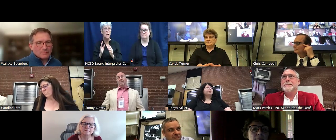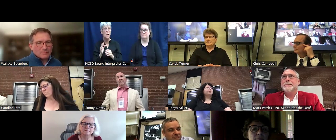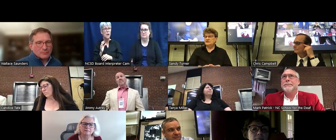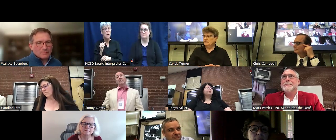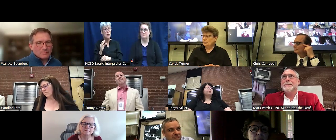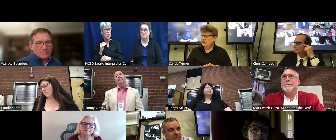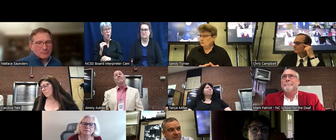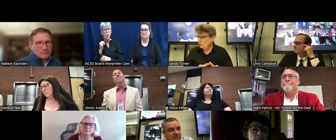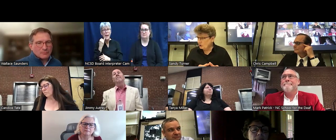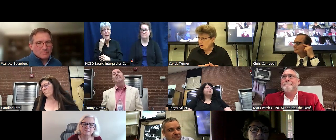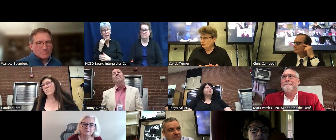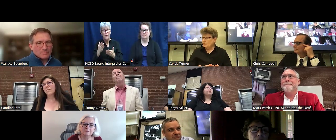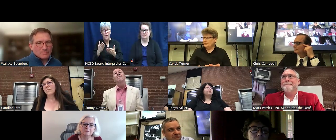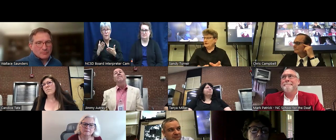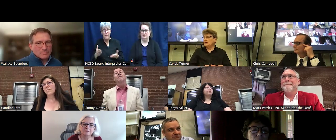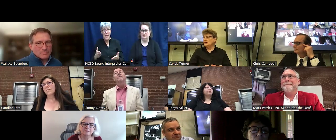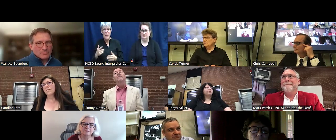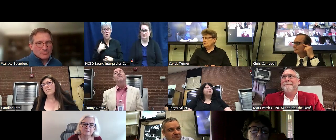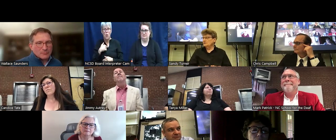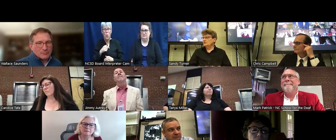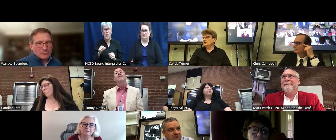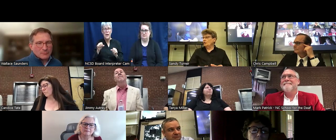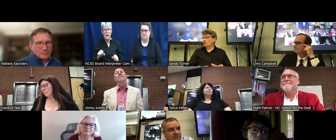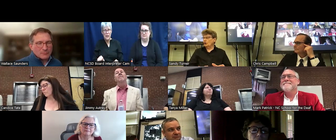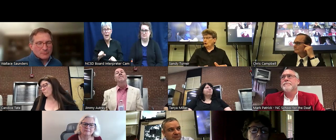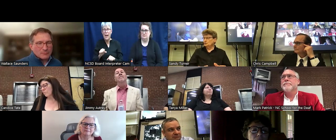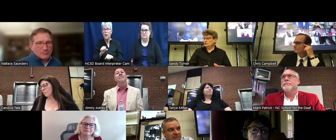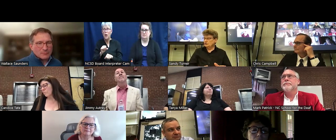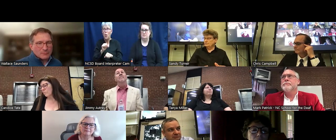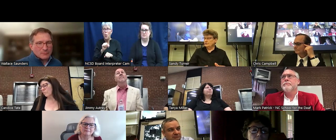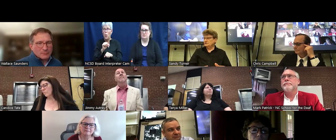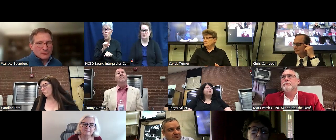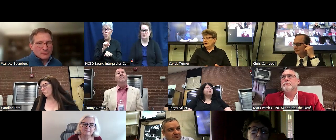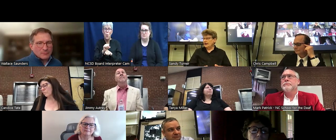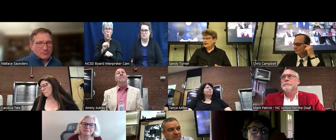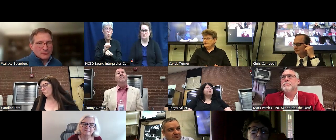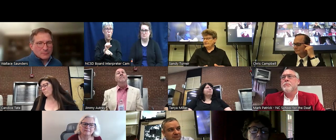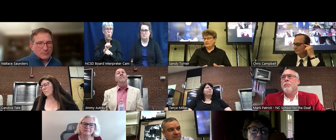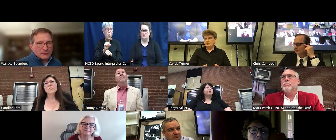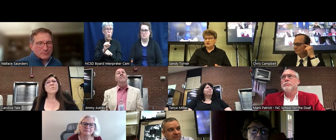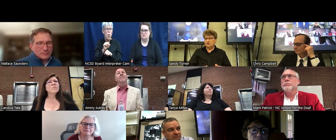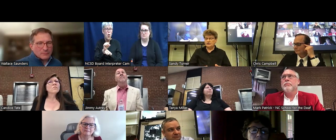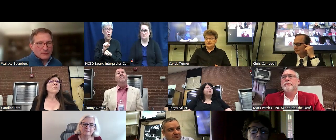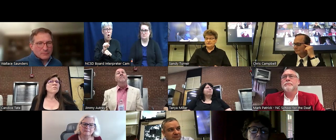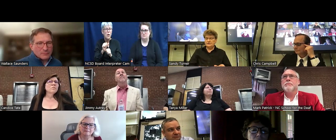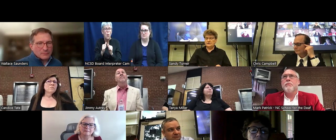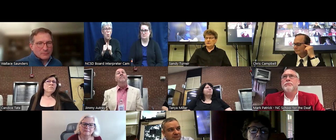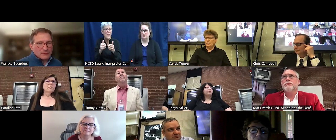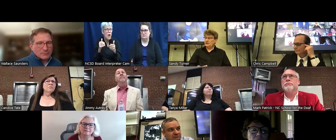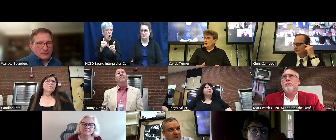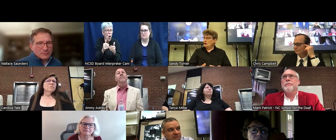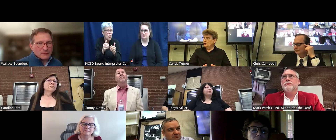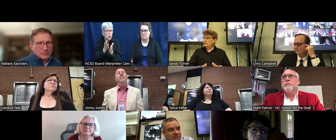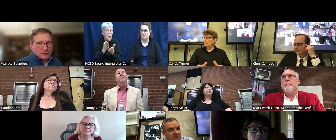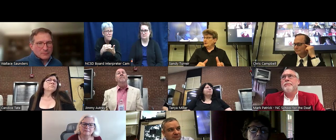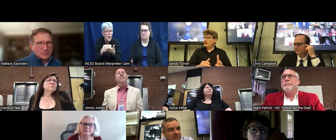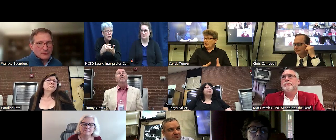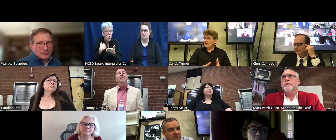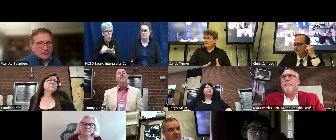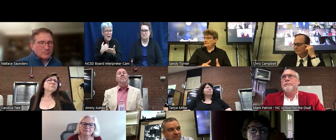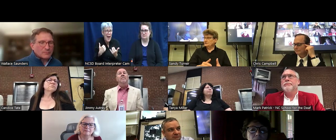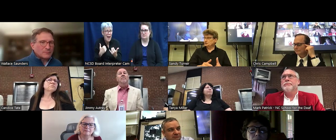it's things that we can work on within or close to the budget we have, that would be good. We know that